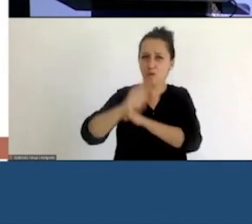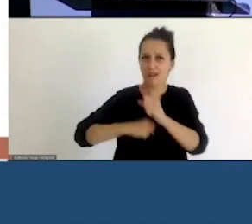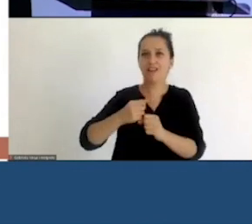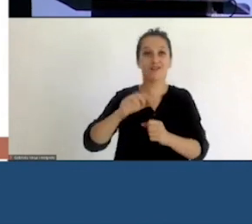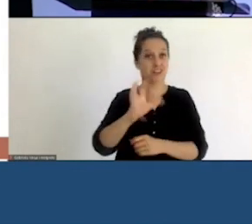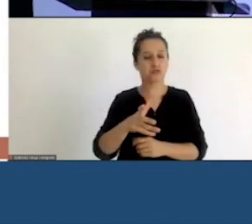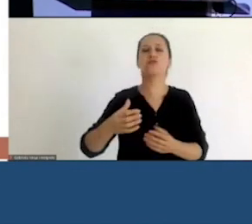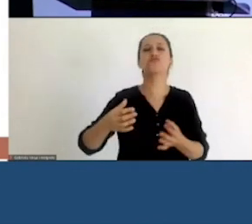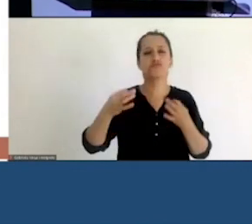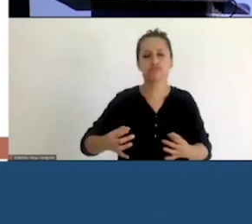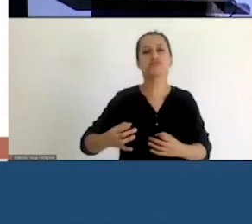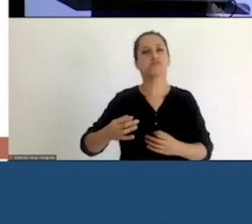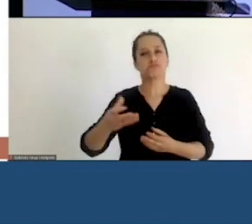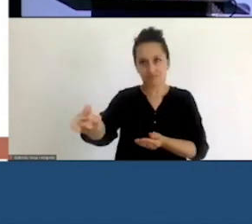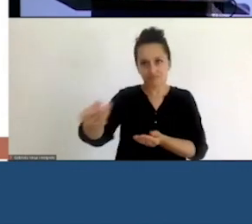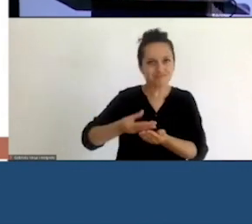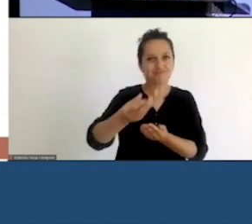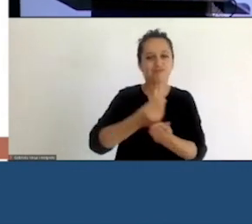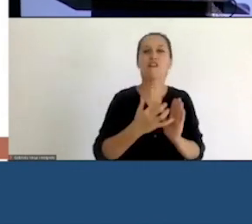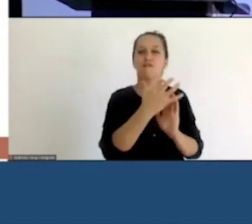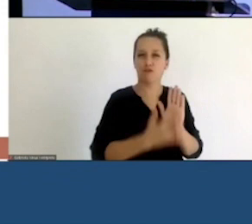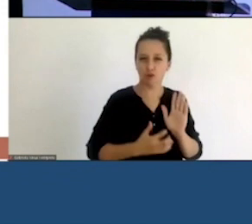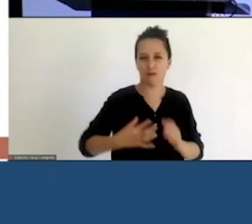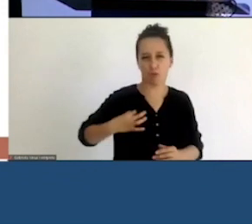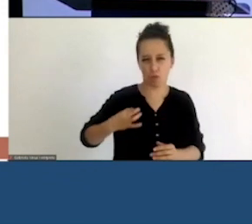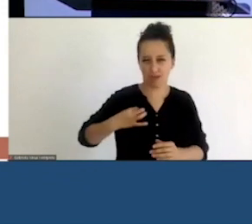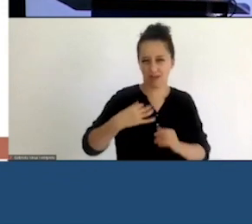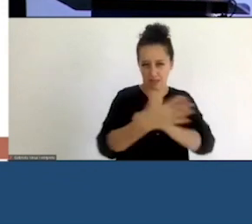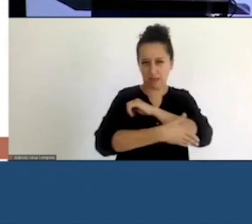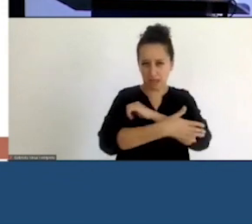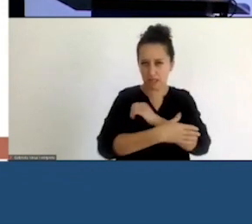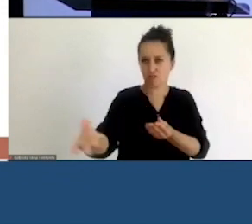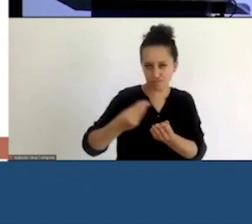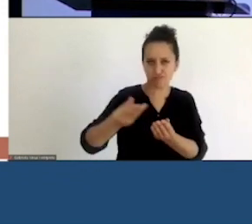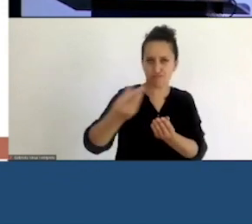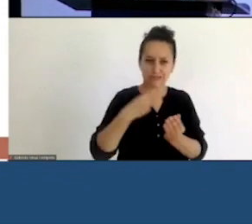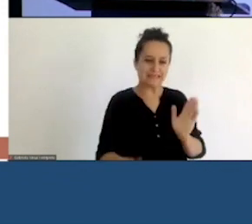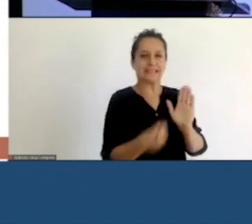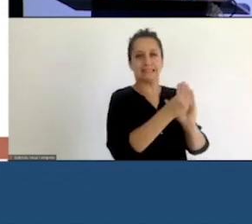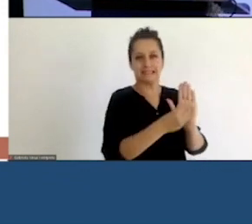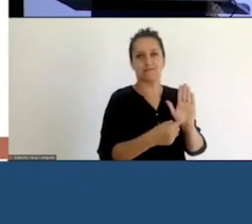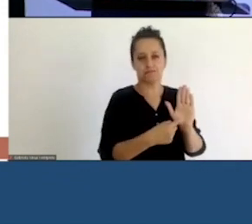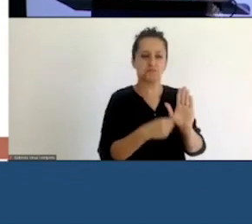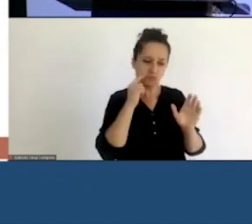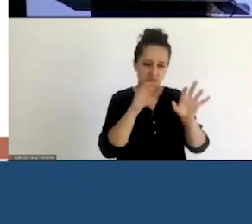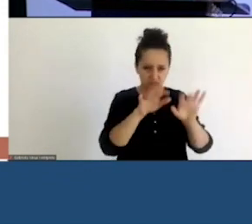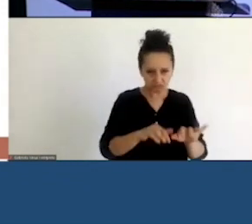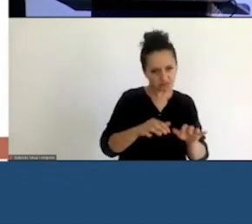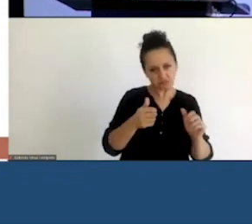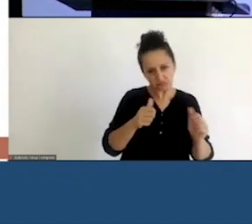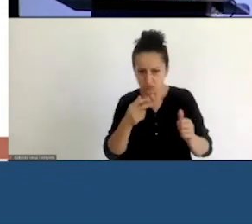presented their reports in a very continuous manner. and we assess what goals we attain with our